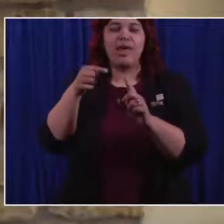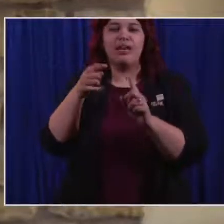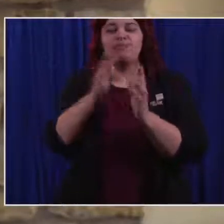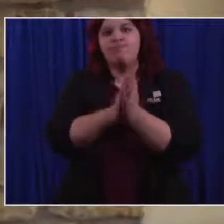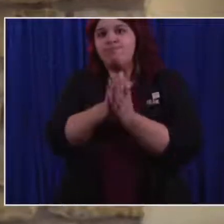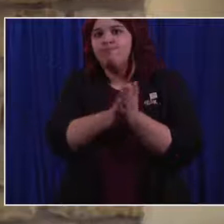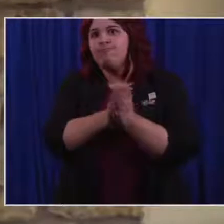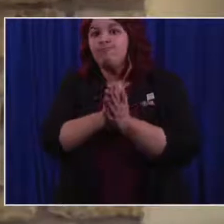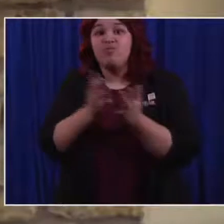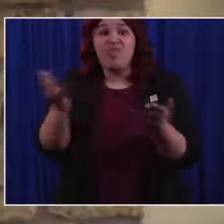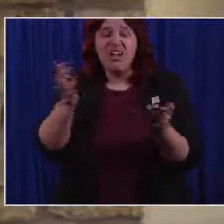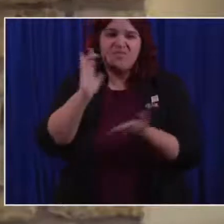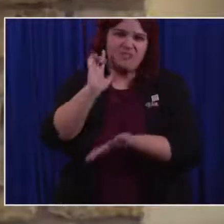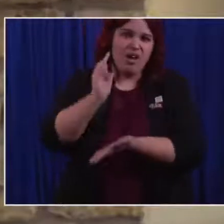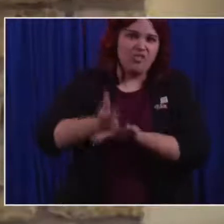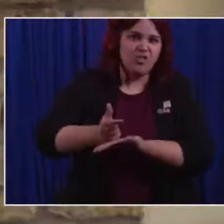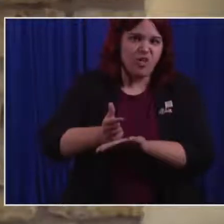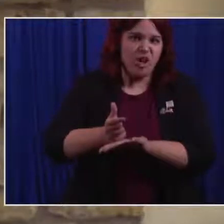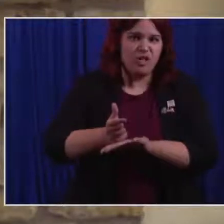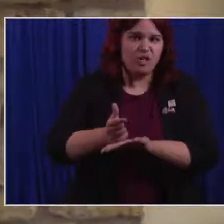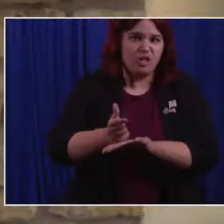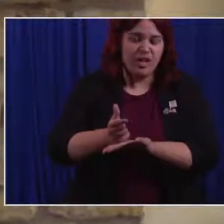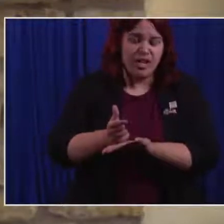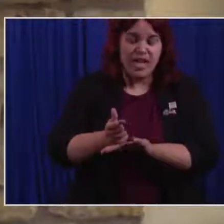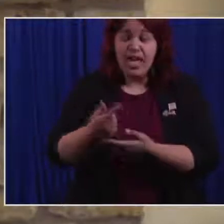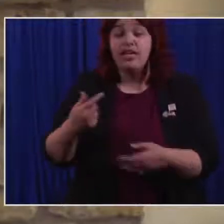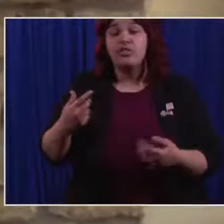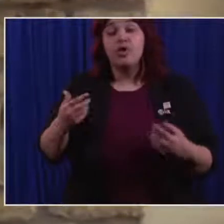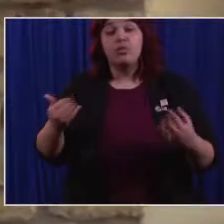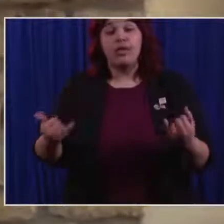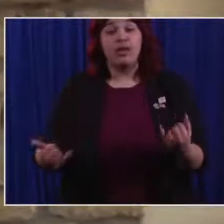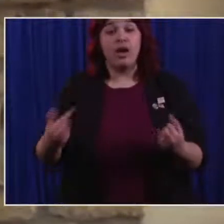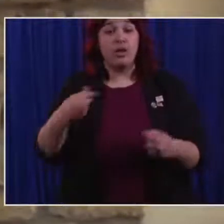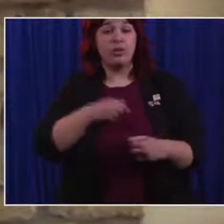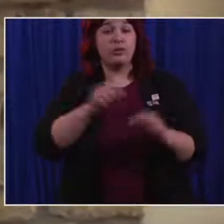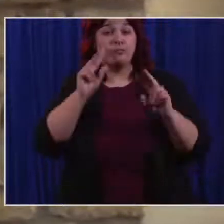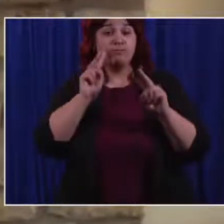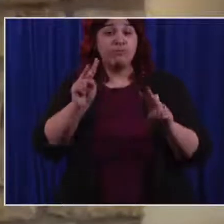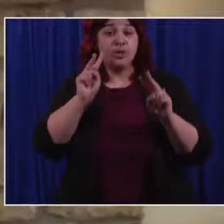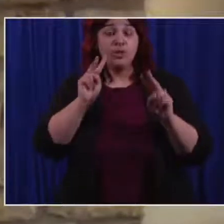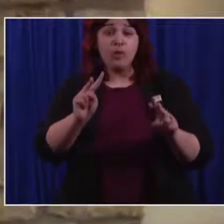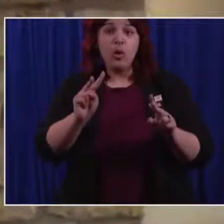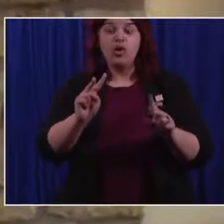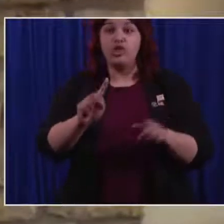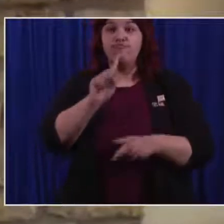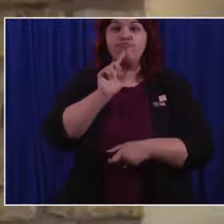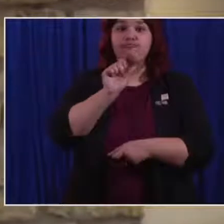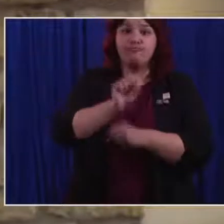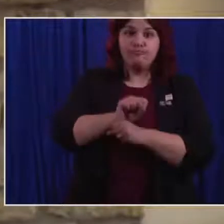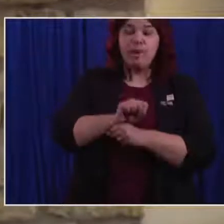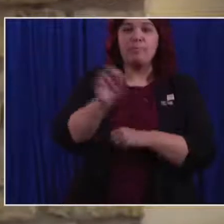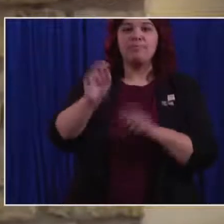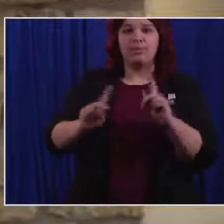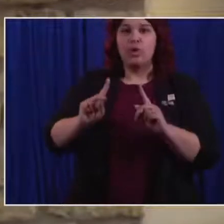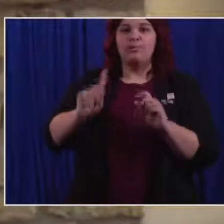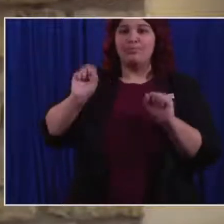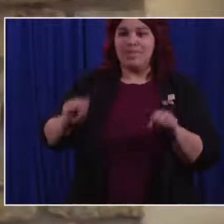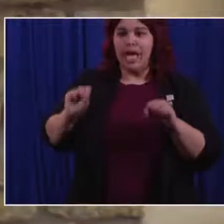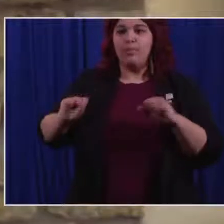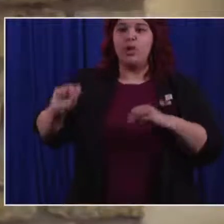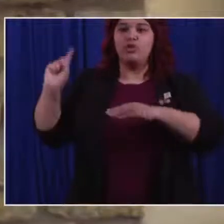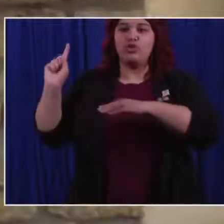look forward to getting specific guidelines for graduation, but people will be able to have graduations this year. They'll be able to have proms. And I